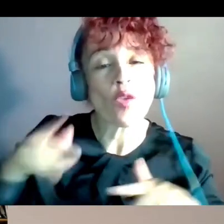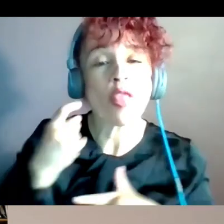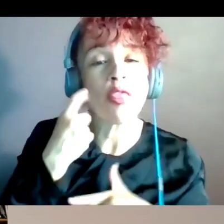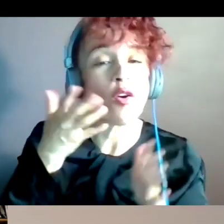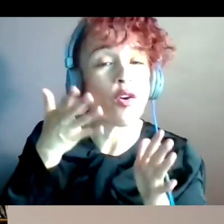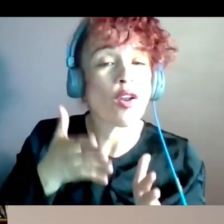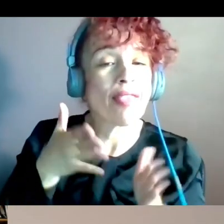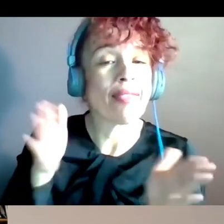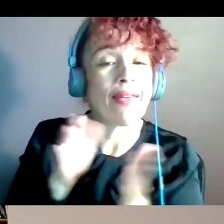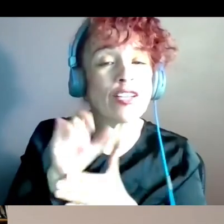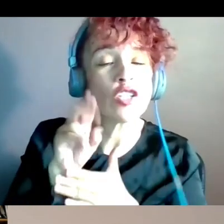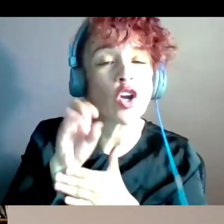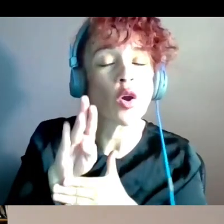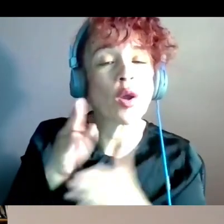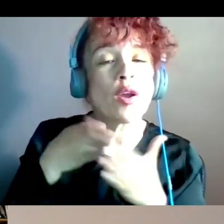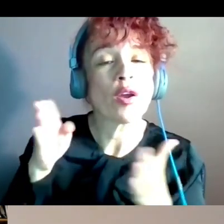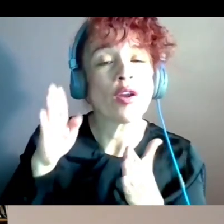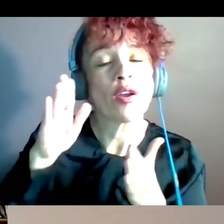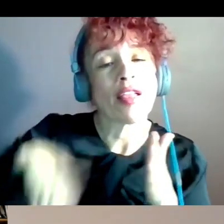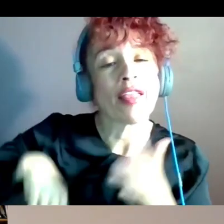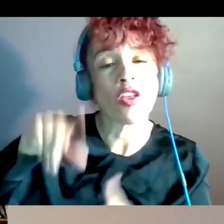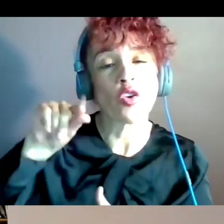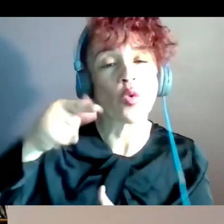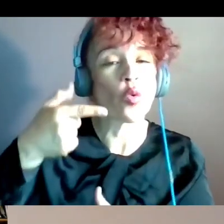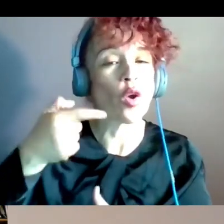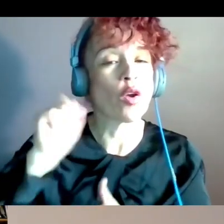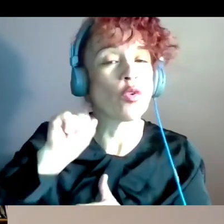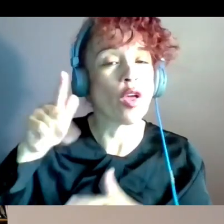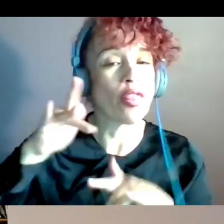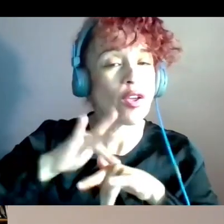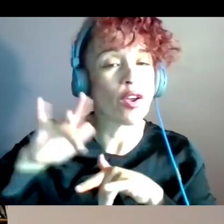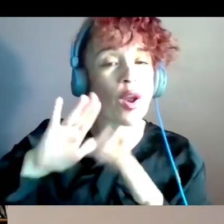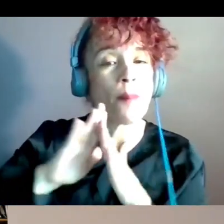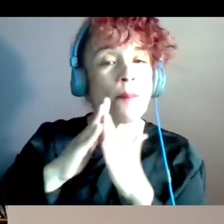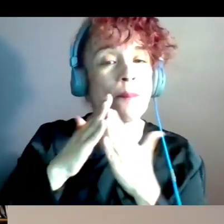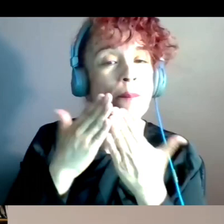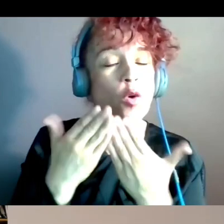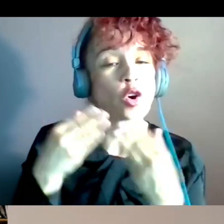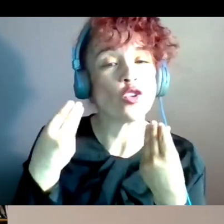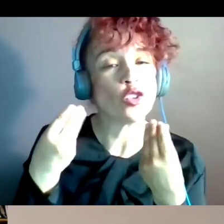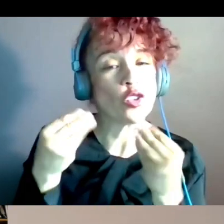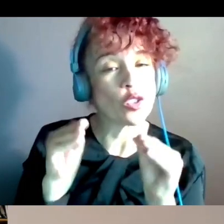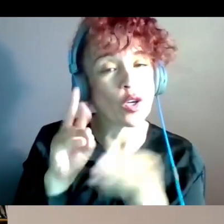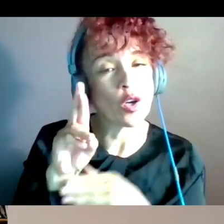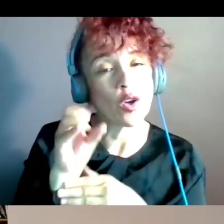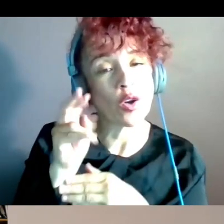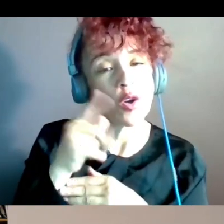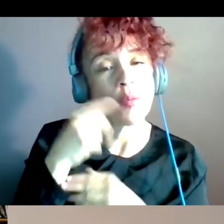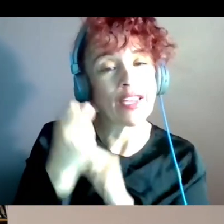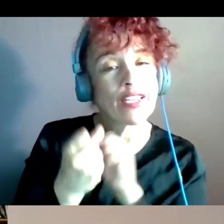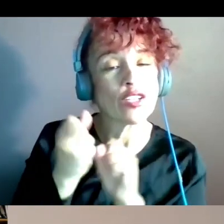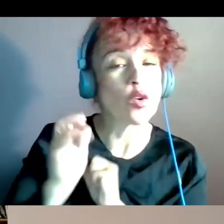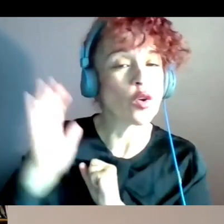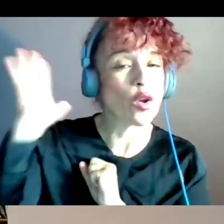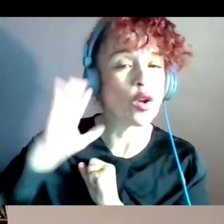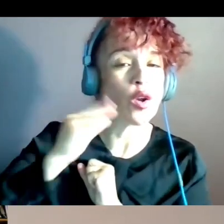Let's Carve, which was published in late 2021, and they're all available on our bookshop, actually. Robin, I met you years ago when I was